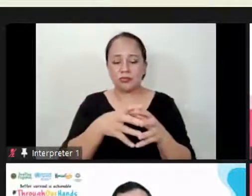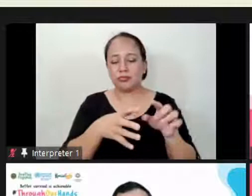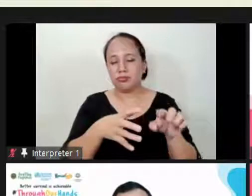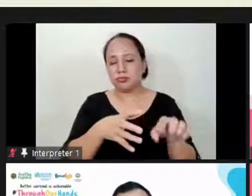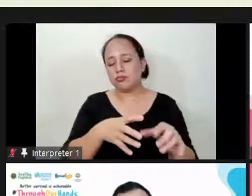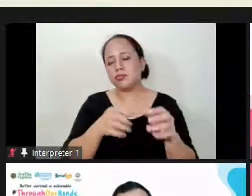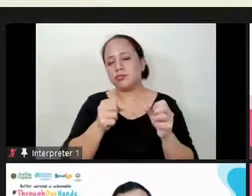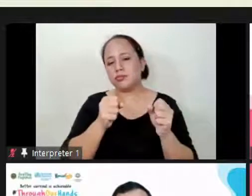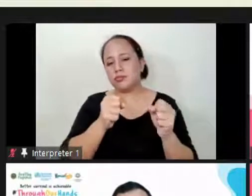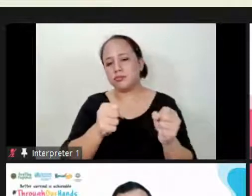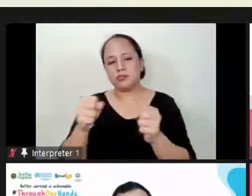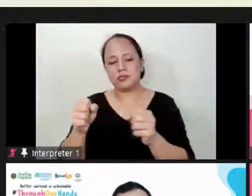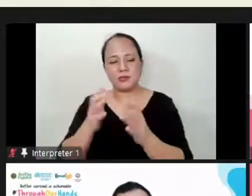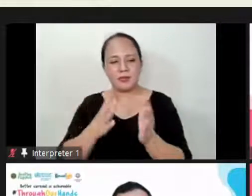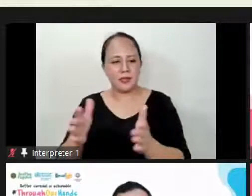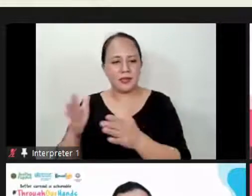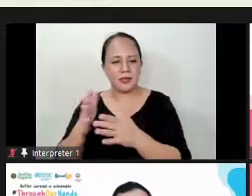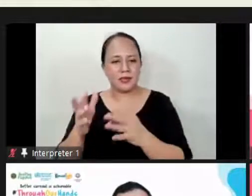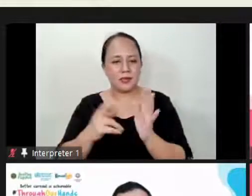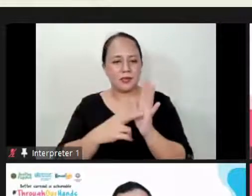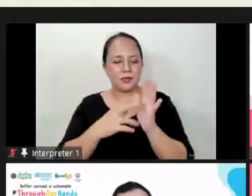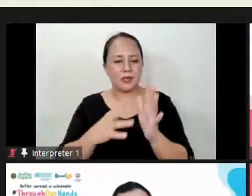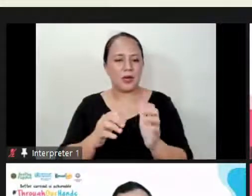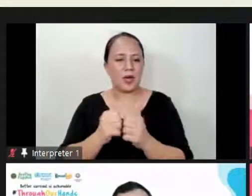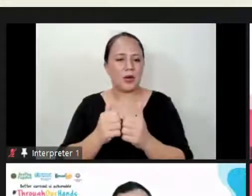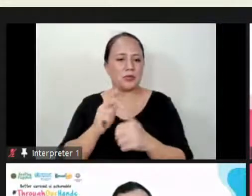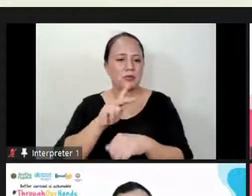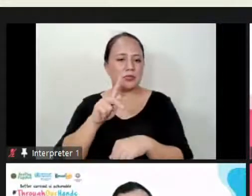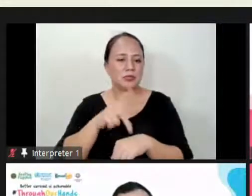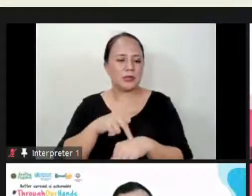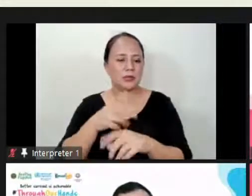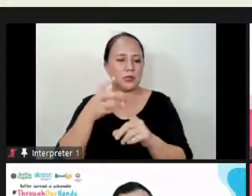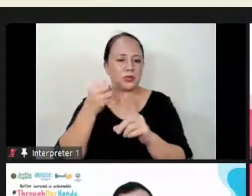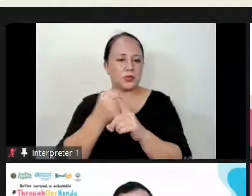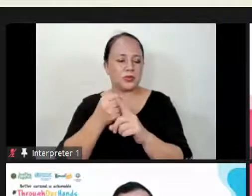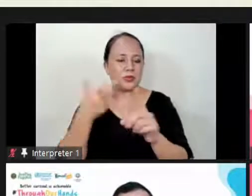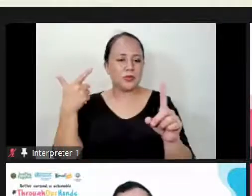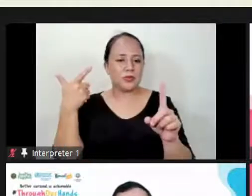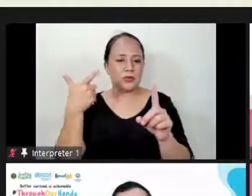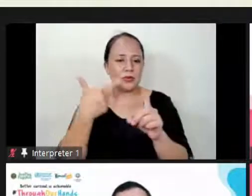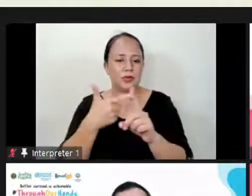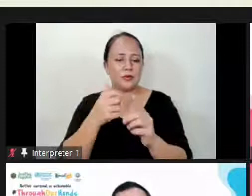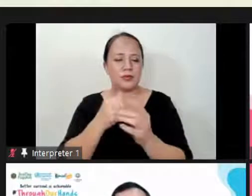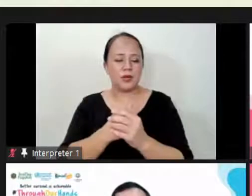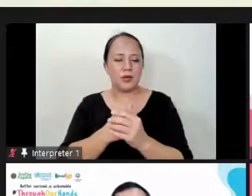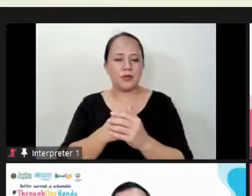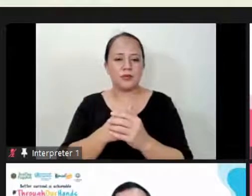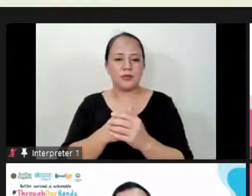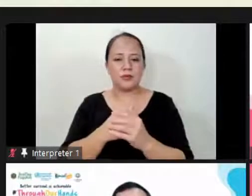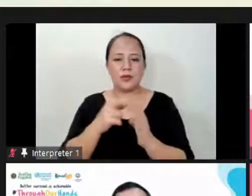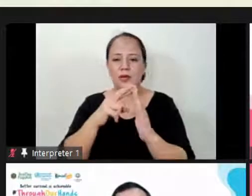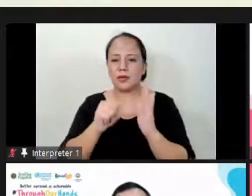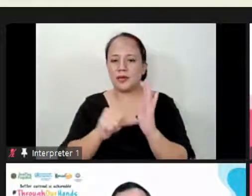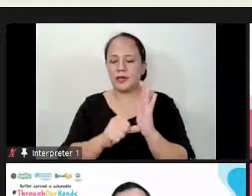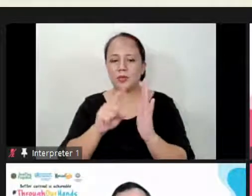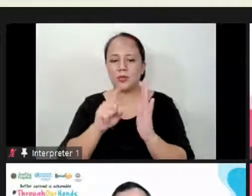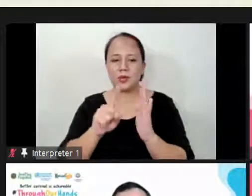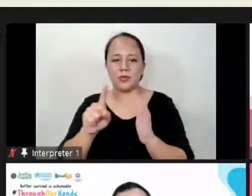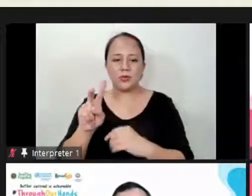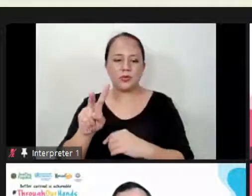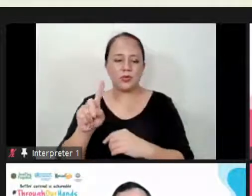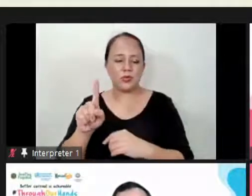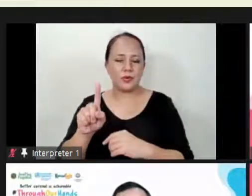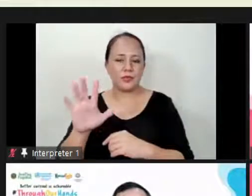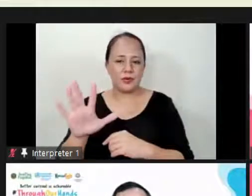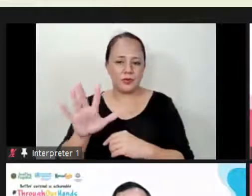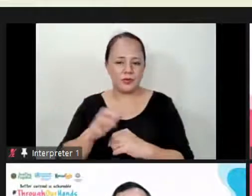plan that actually represents how the Philippines will achieve the goals of Republic Act